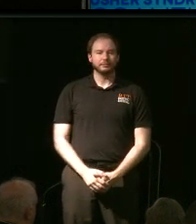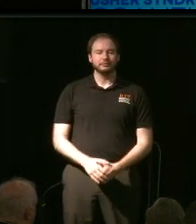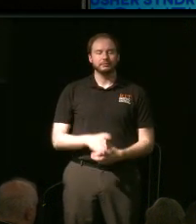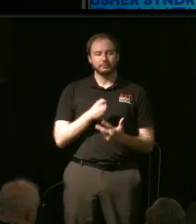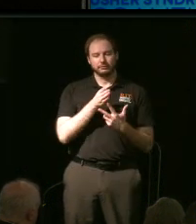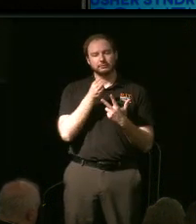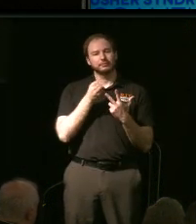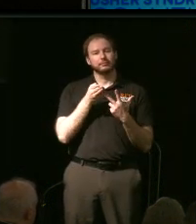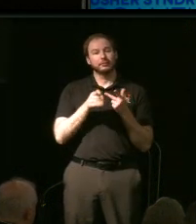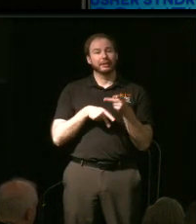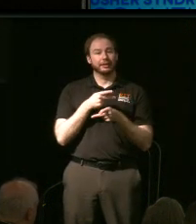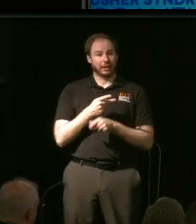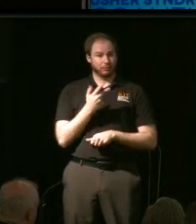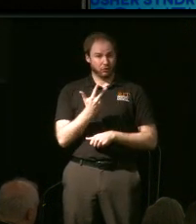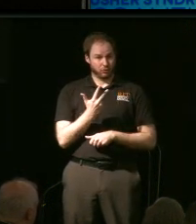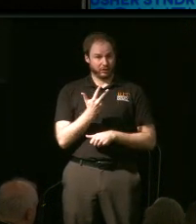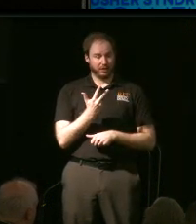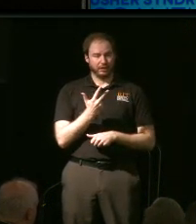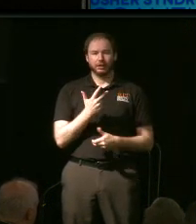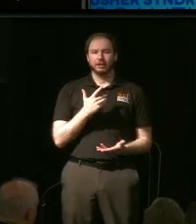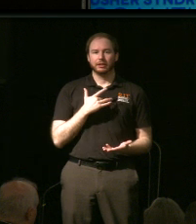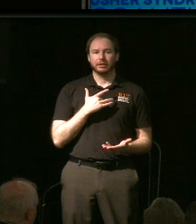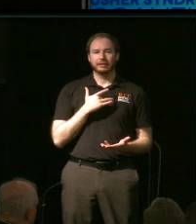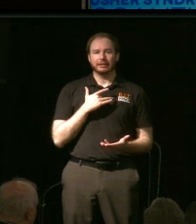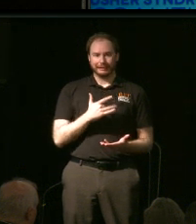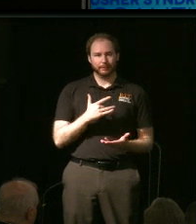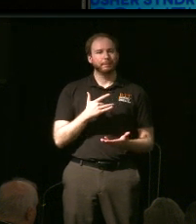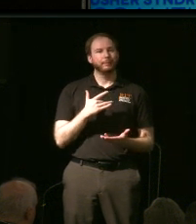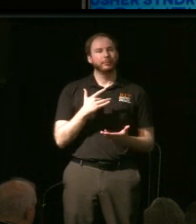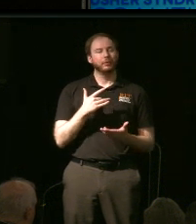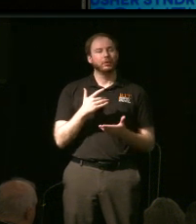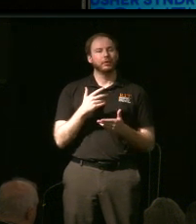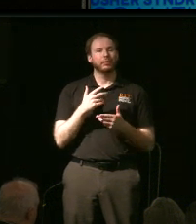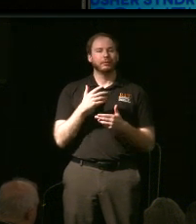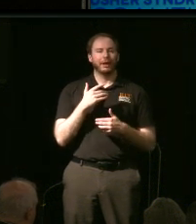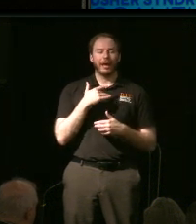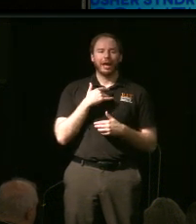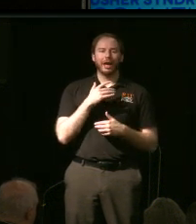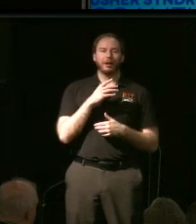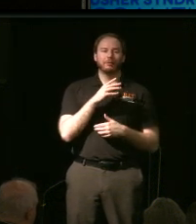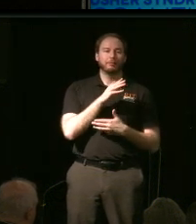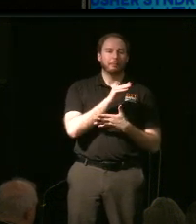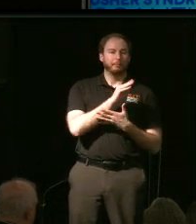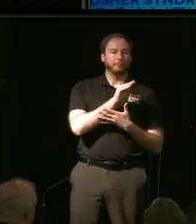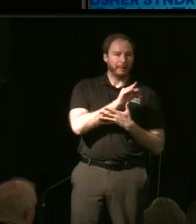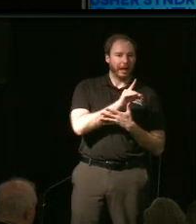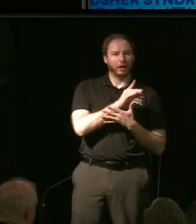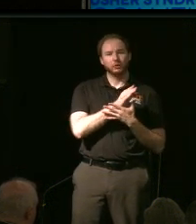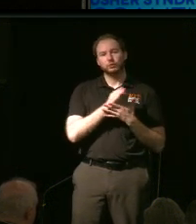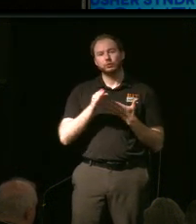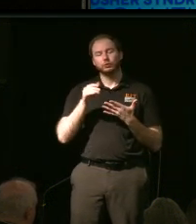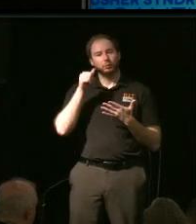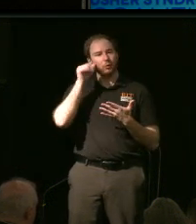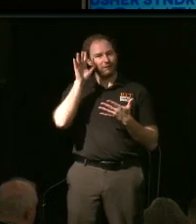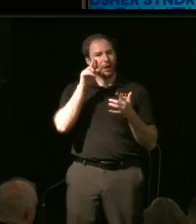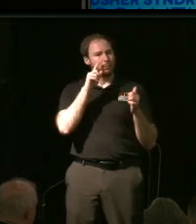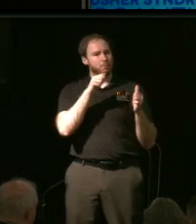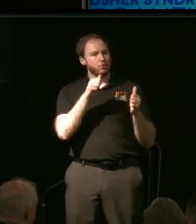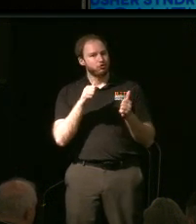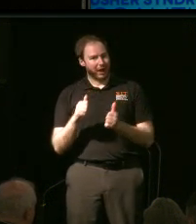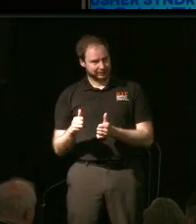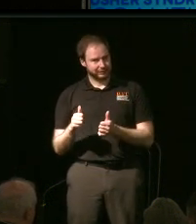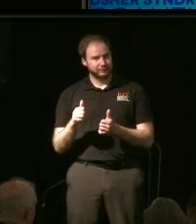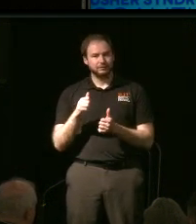type 3 usually have a progressive, mild to profound hearing loss that